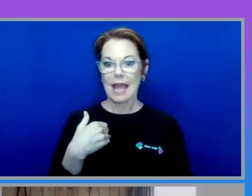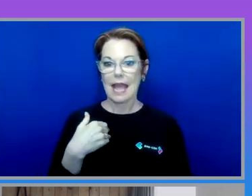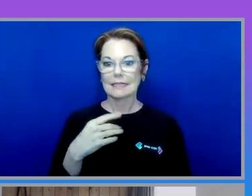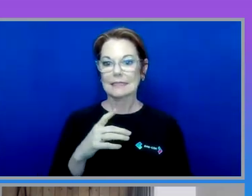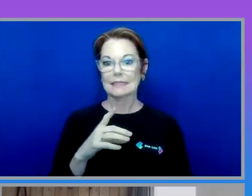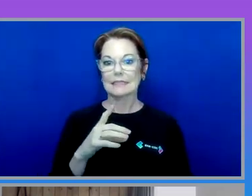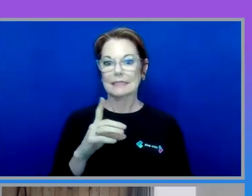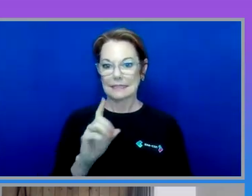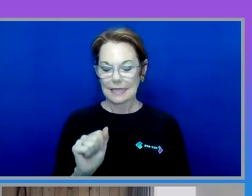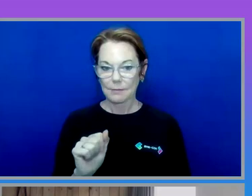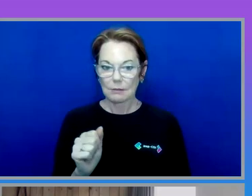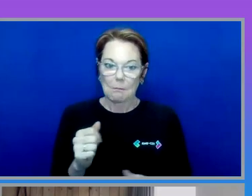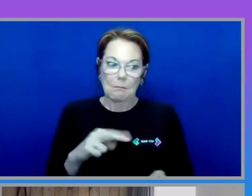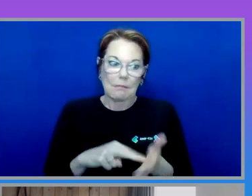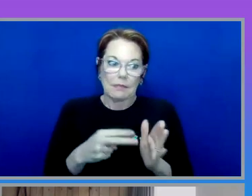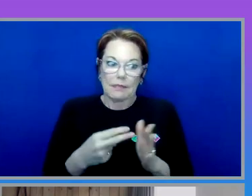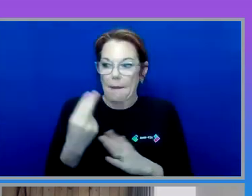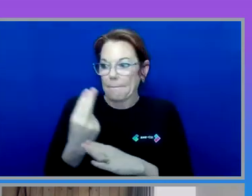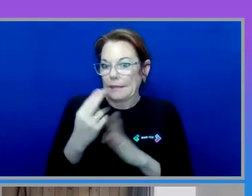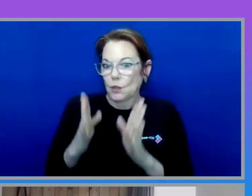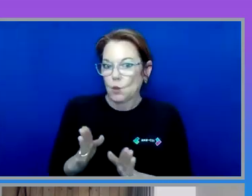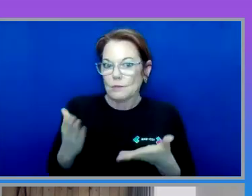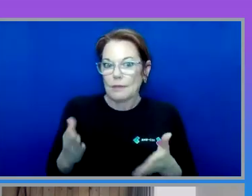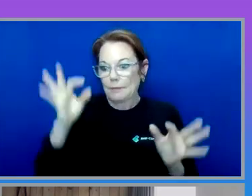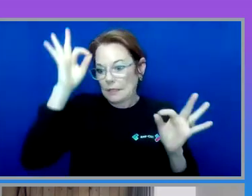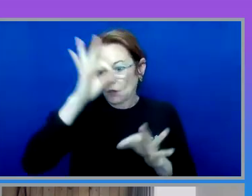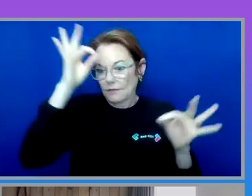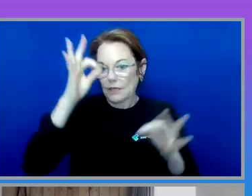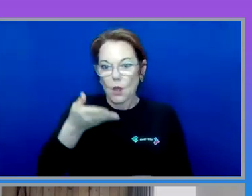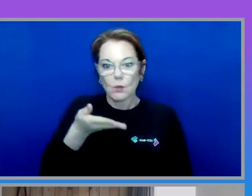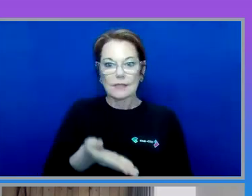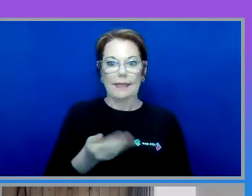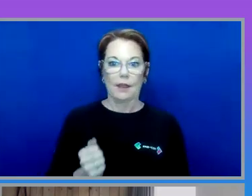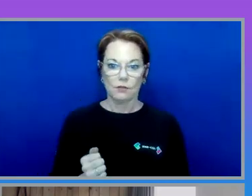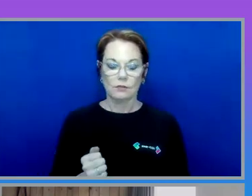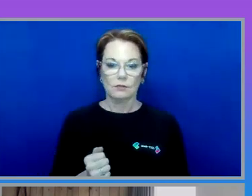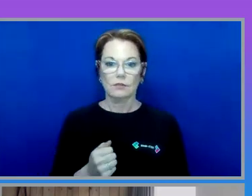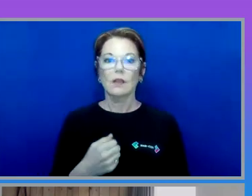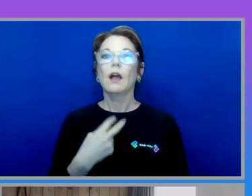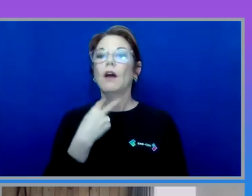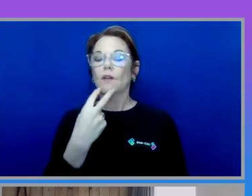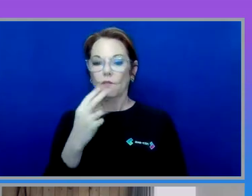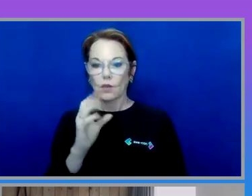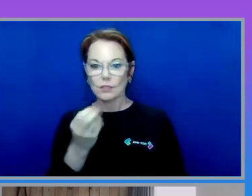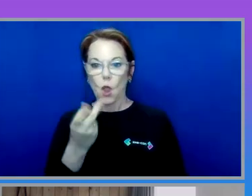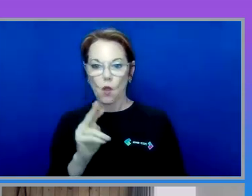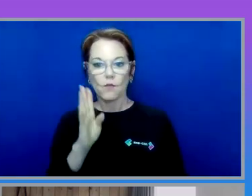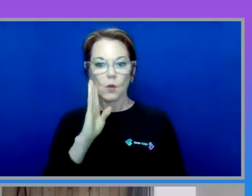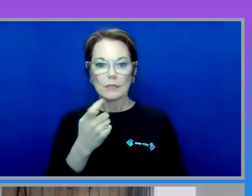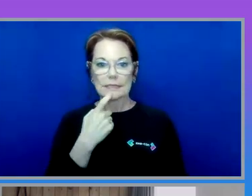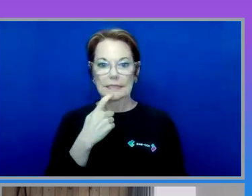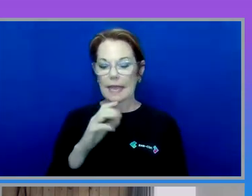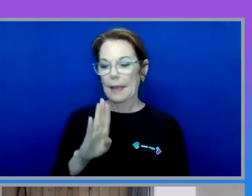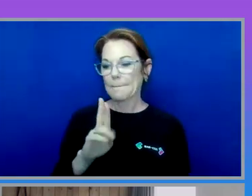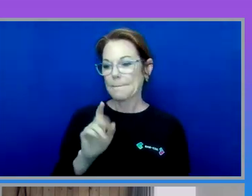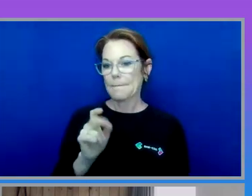means the user might not even know that the button is even there. Now in VoiceOver, it will say button dimmed, which is a hint to the